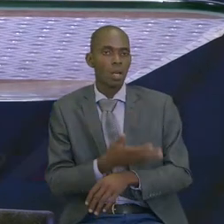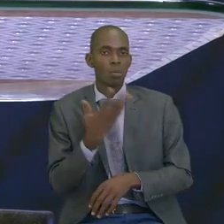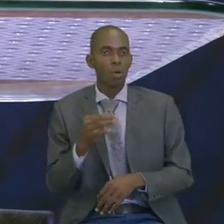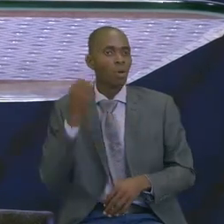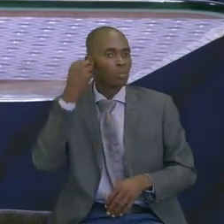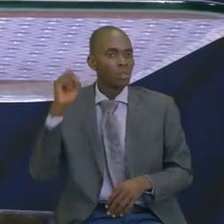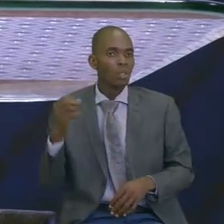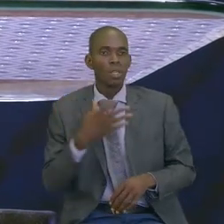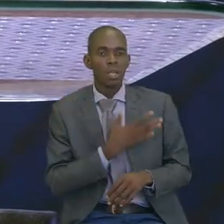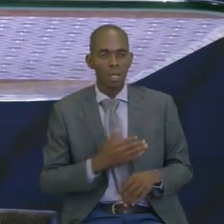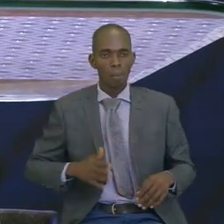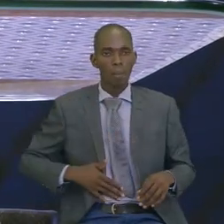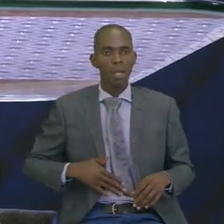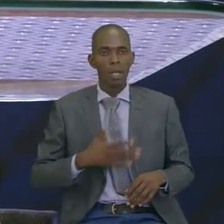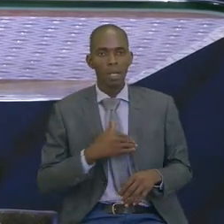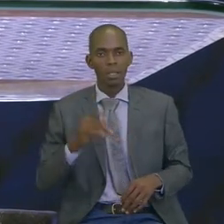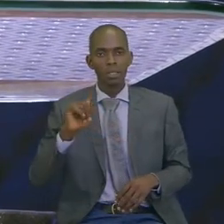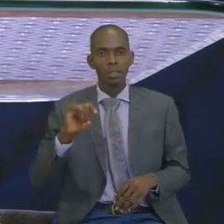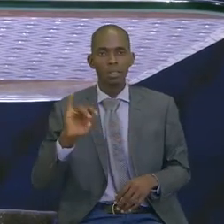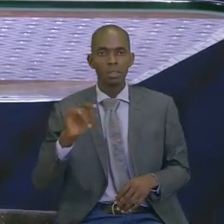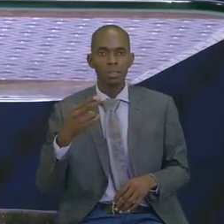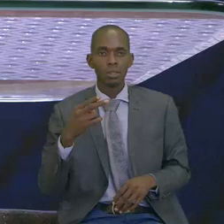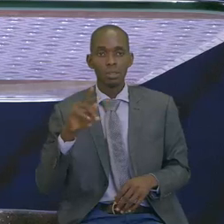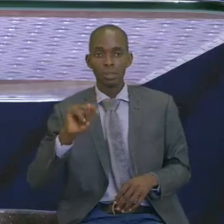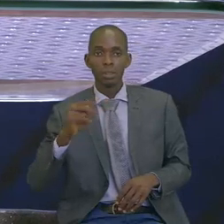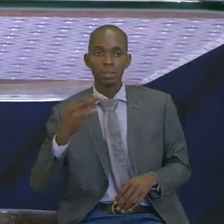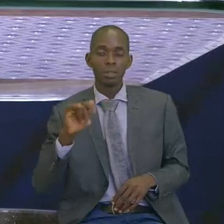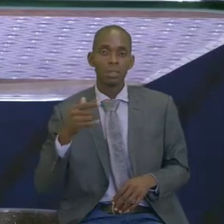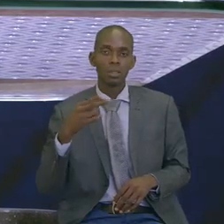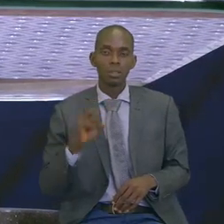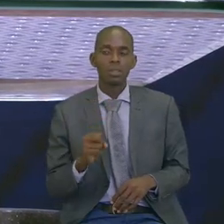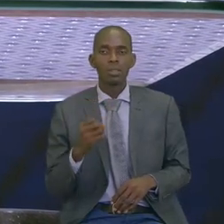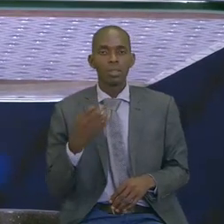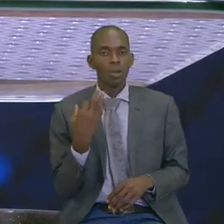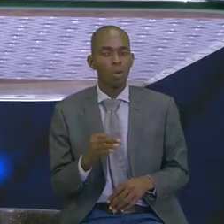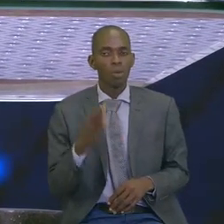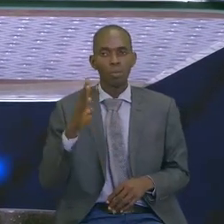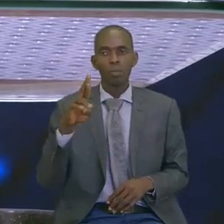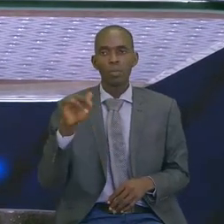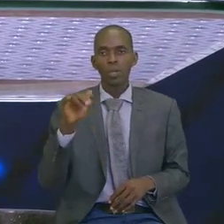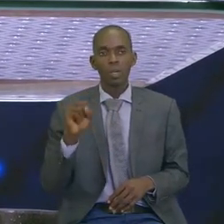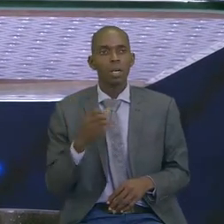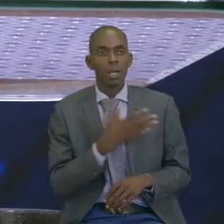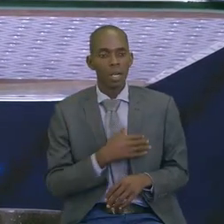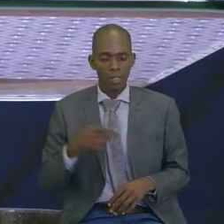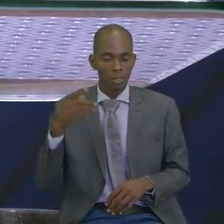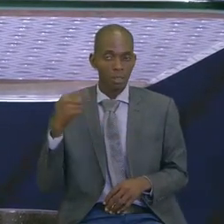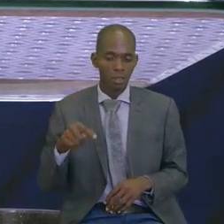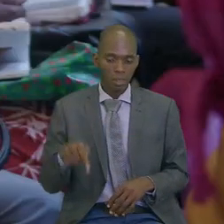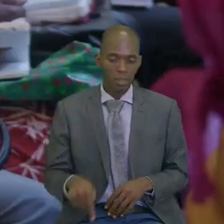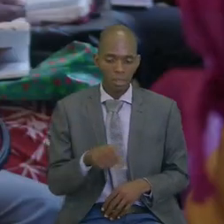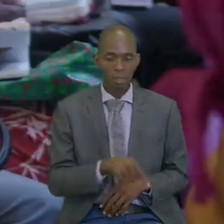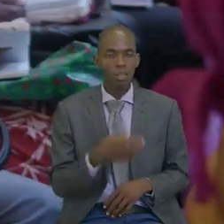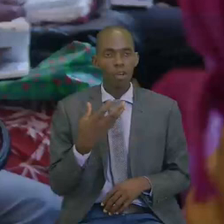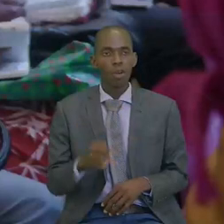and thigh of brass. And then in verse 33, it says in verse 33, his legs of iron and his